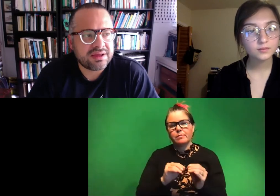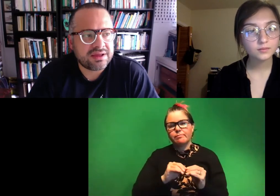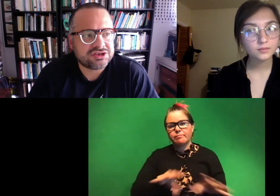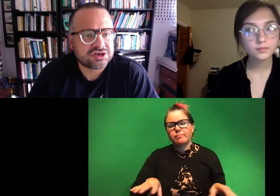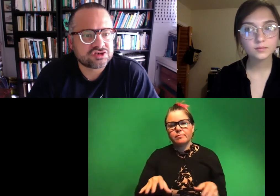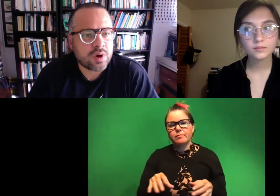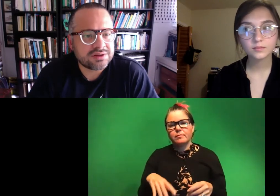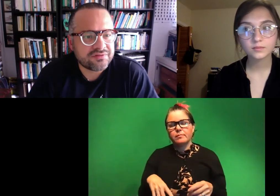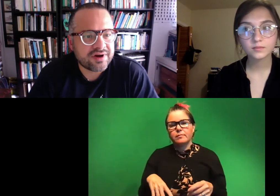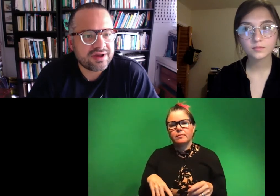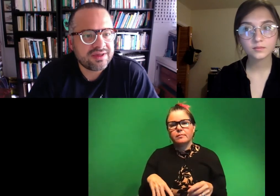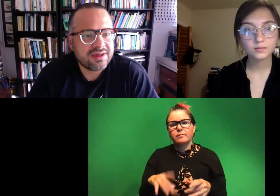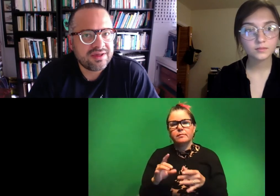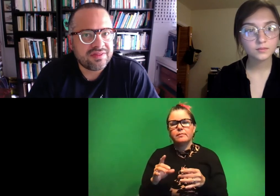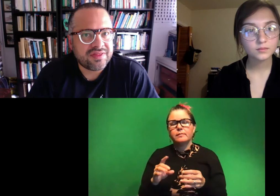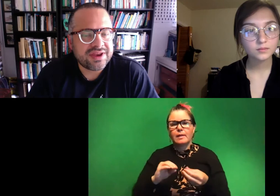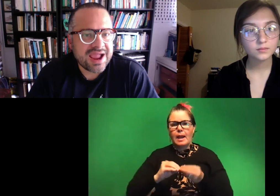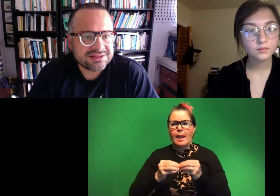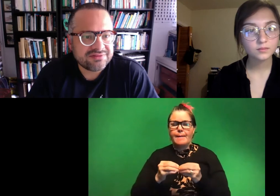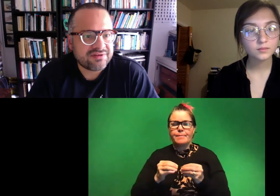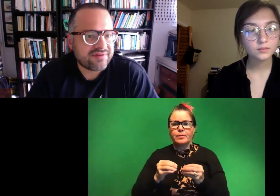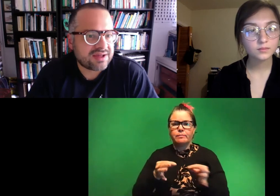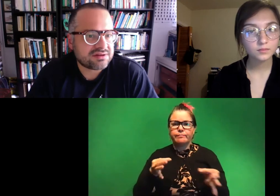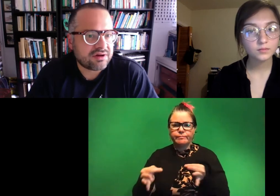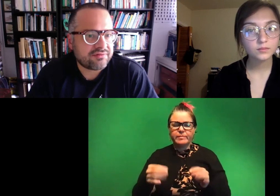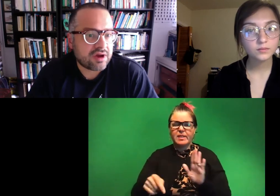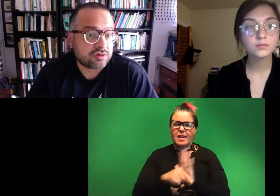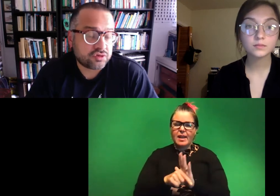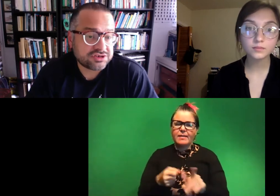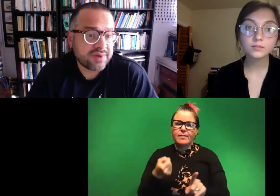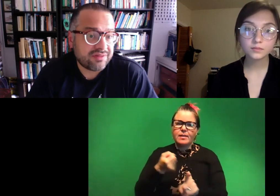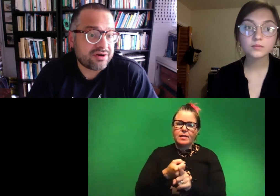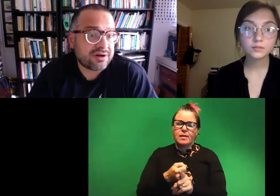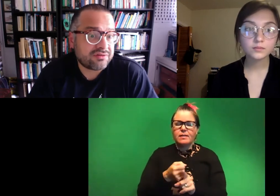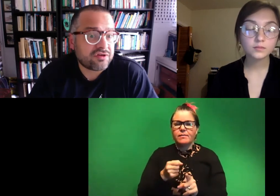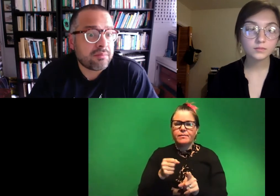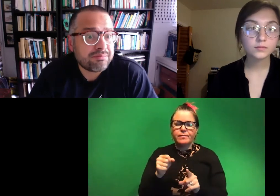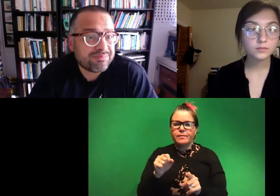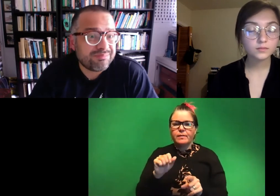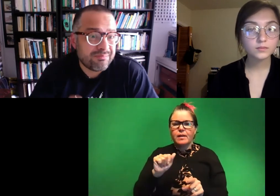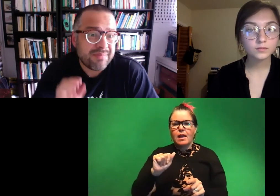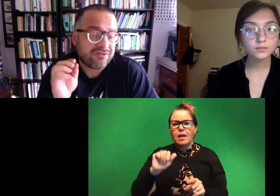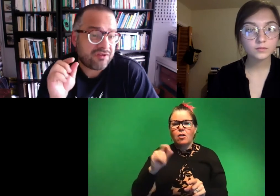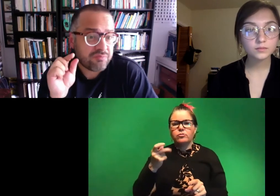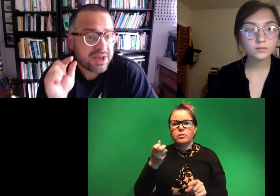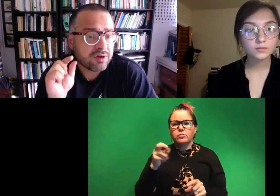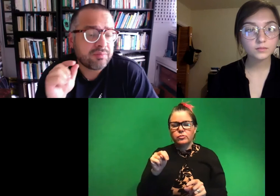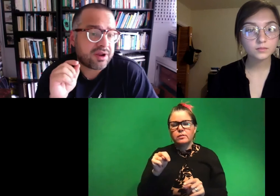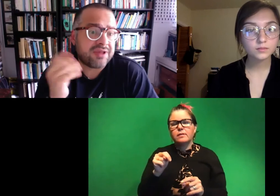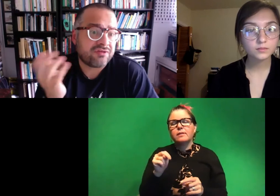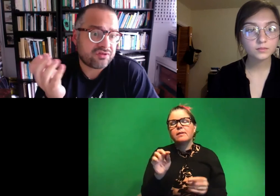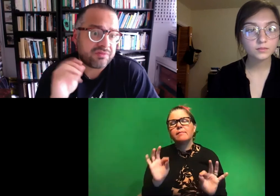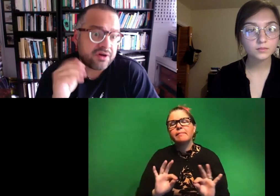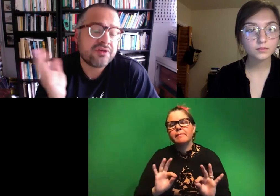that just quantify the negative effect of ecotourism, and there are some, it's minimal,